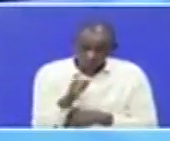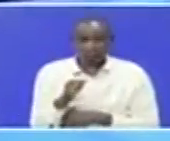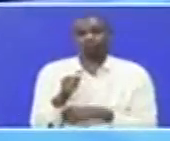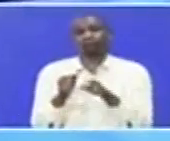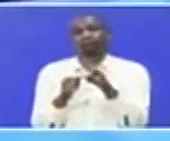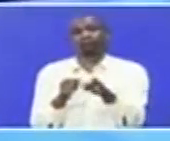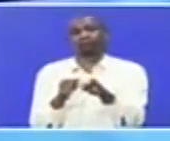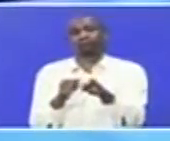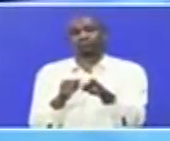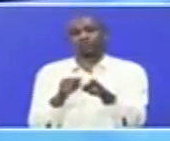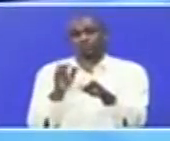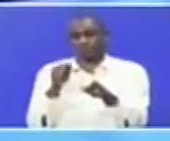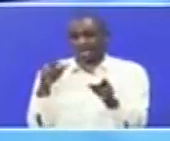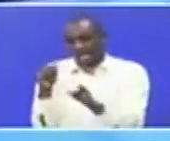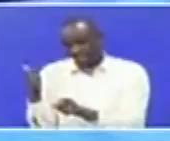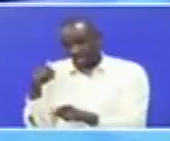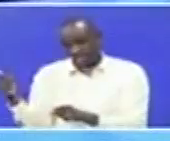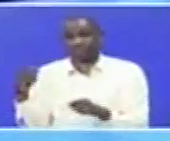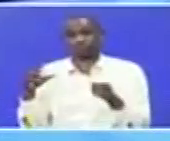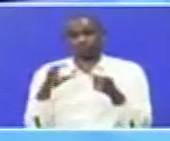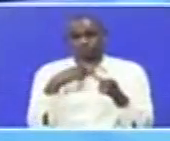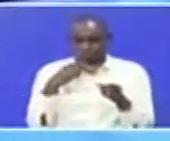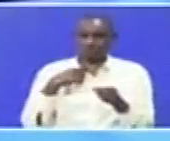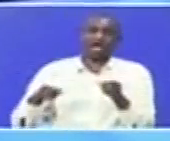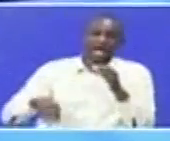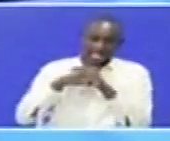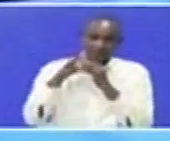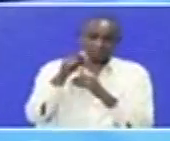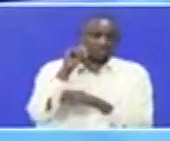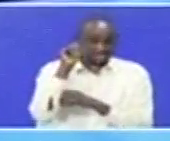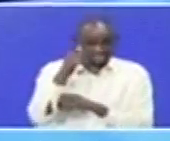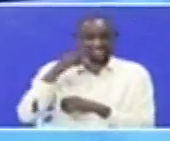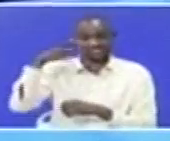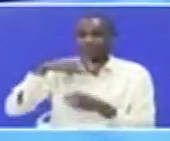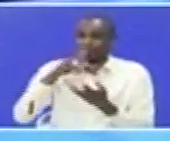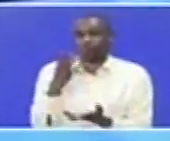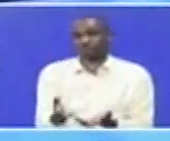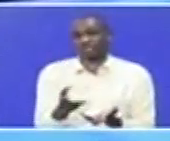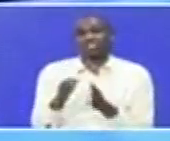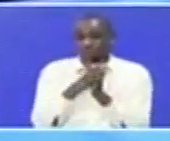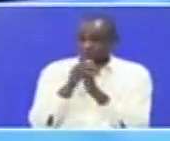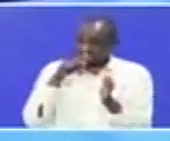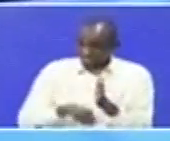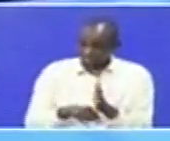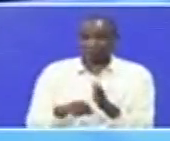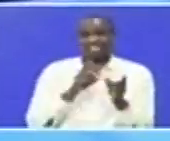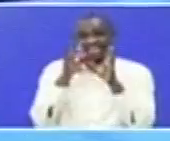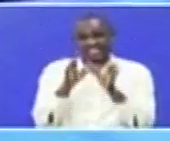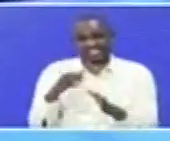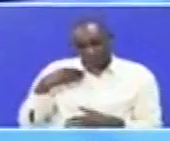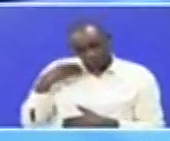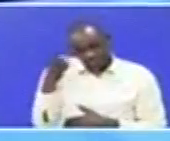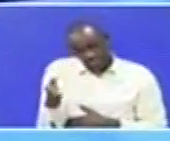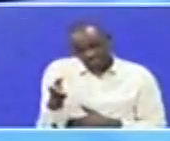power with power from other future plants to the national grid. KTN's Joy Dorimbira spoke to Carlo Van, the director of the Lake Turkana